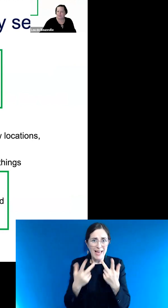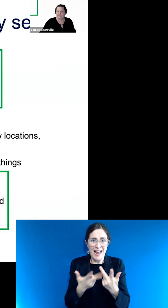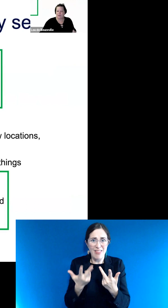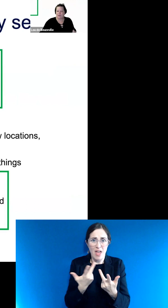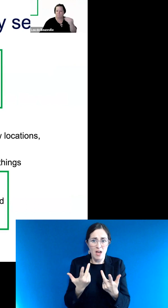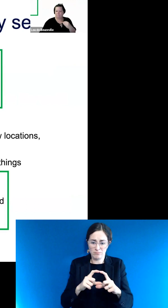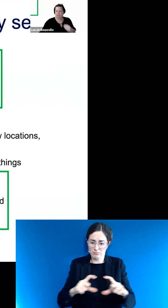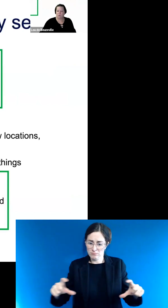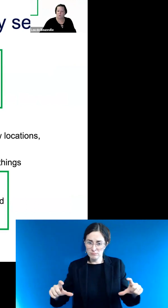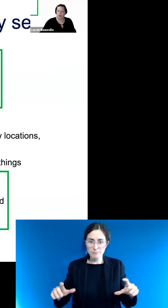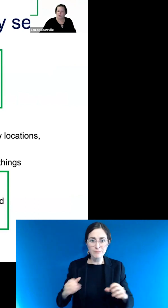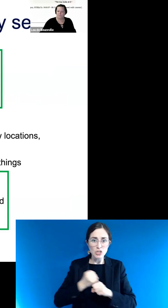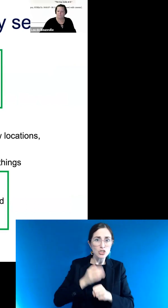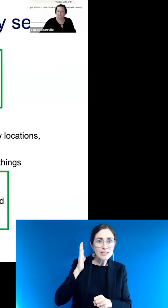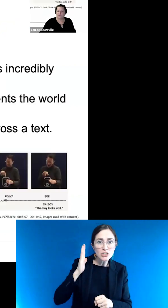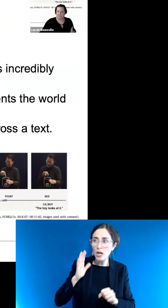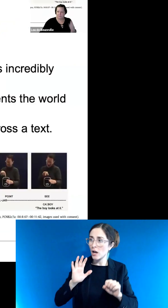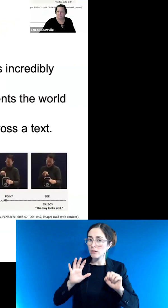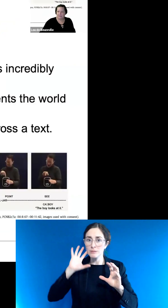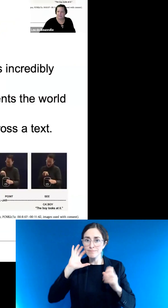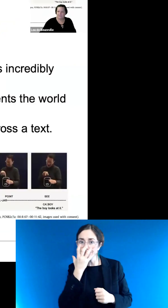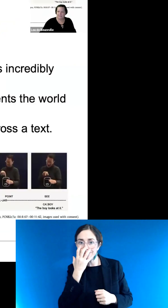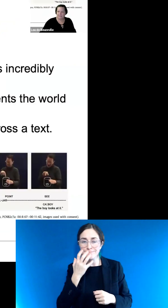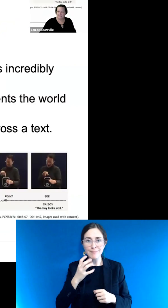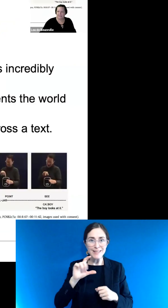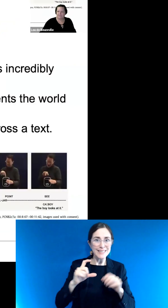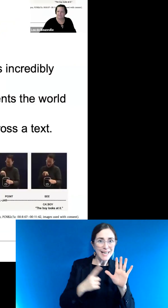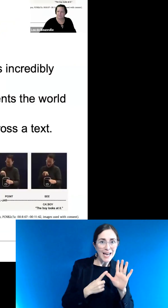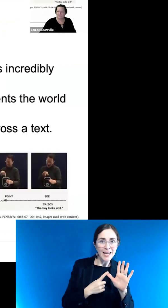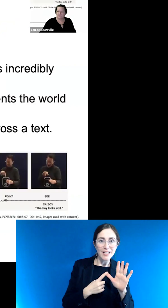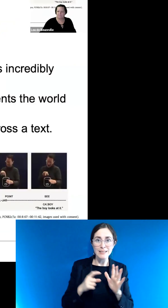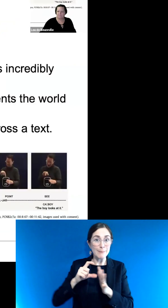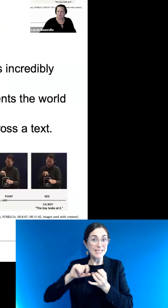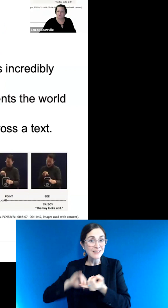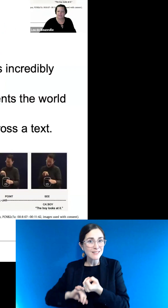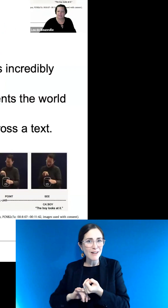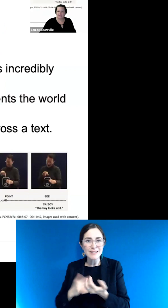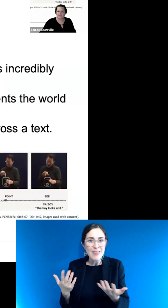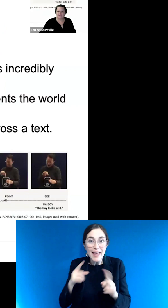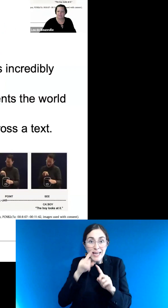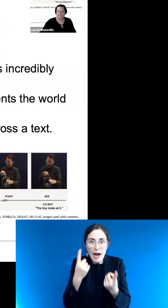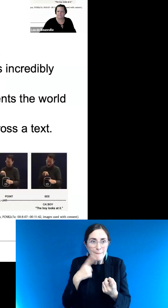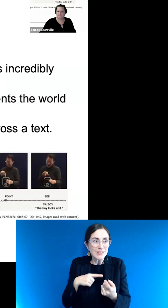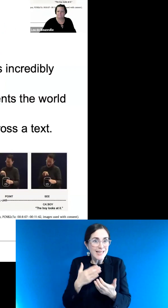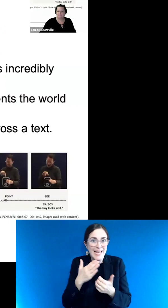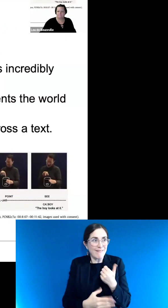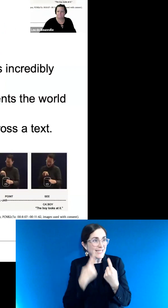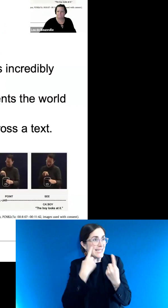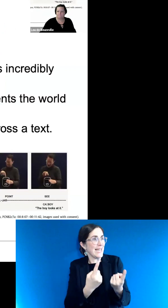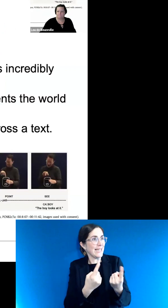the other things, let alone, you know, acquire it? I'll leave this up for a second first because it's got a lot of text.